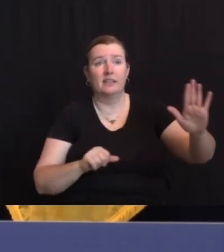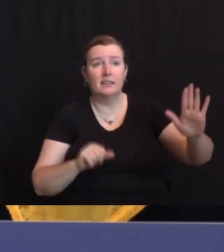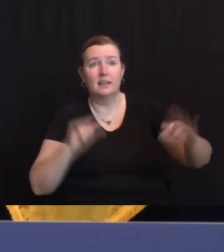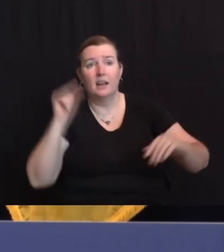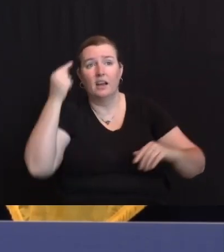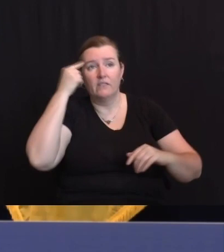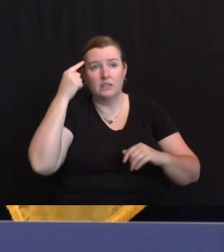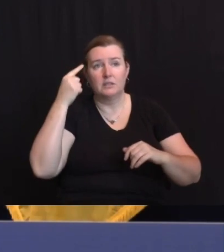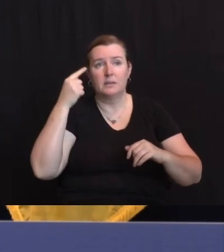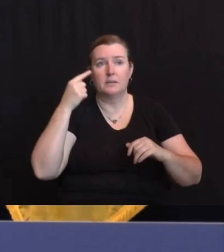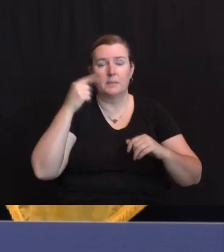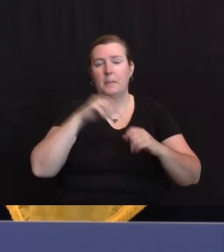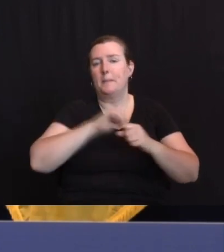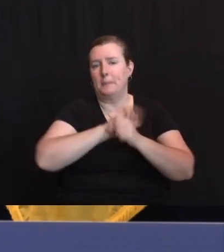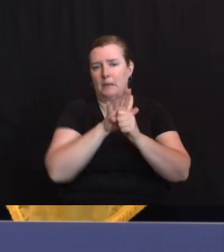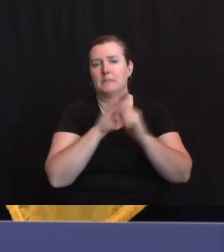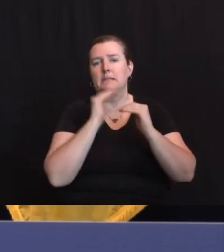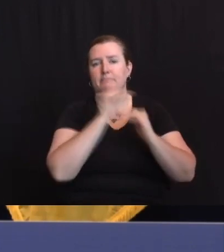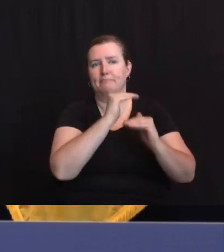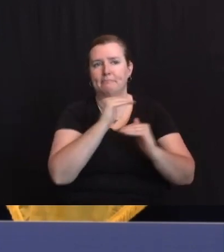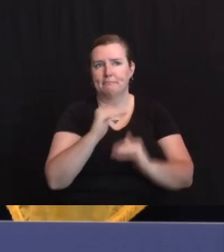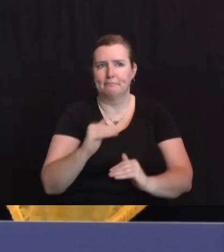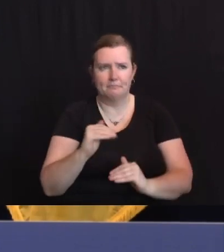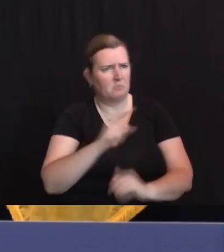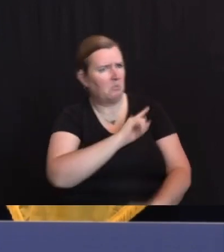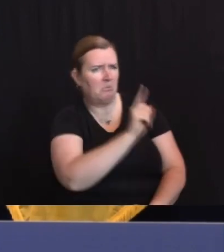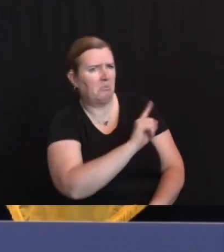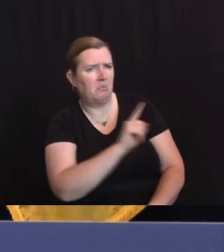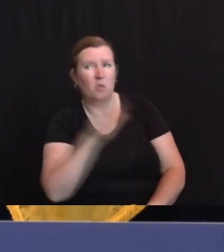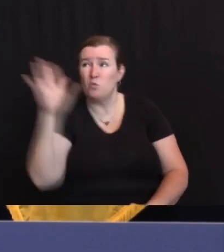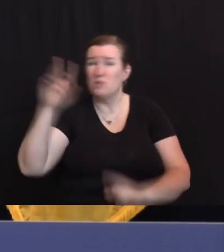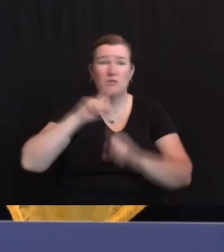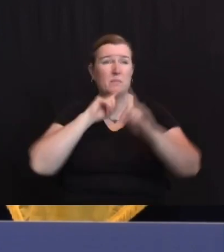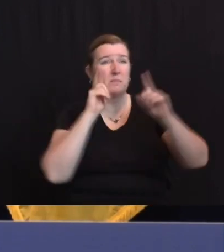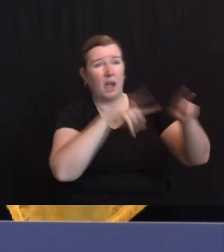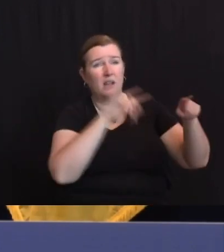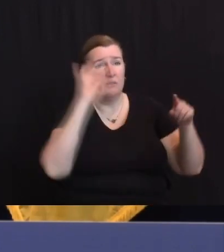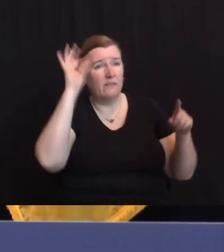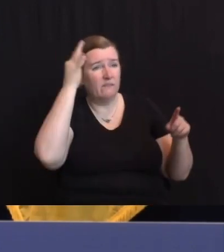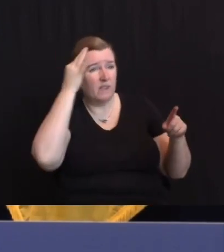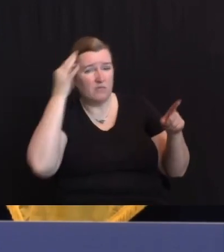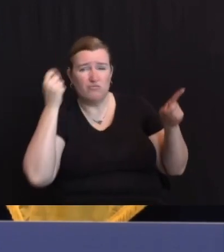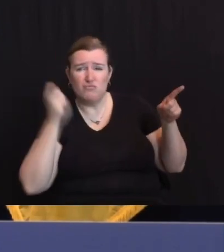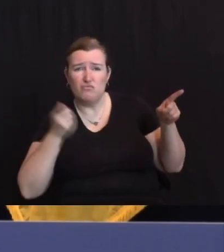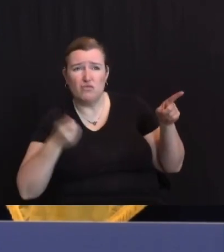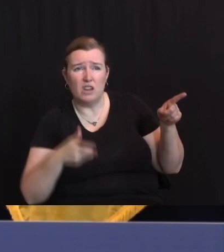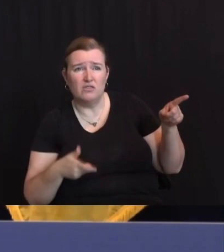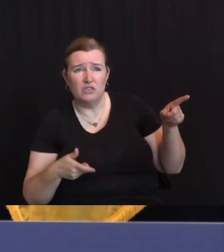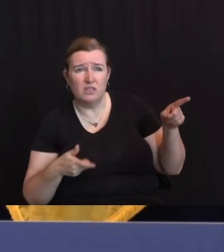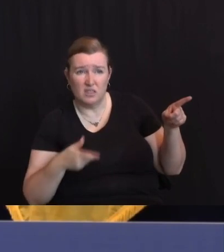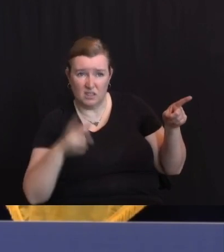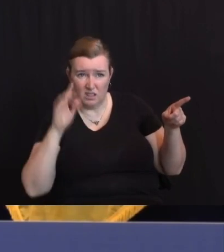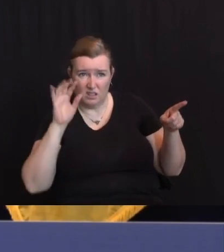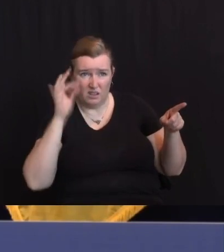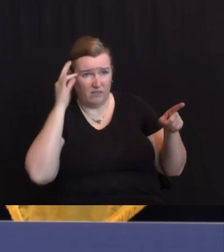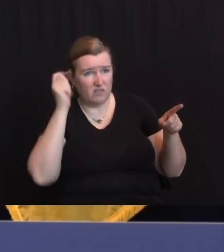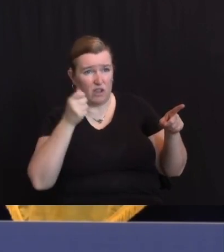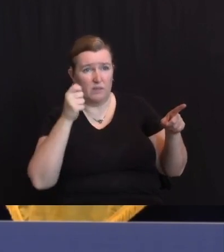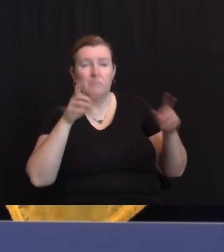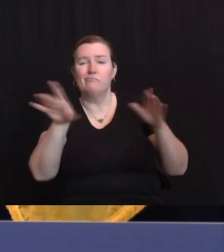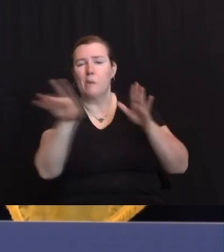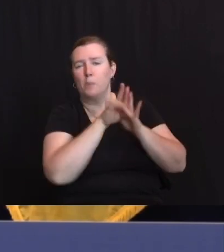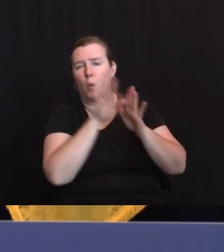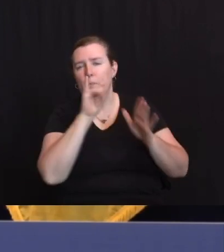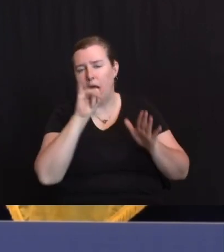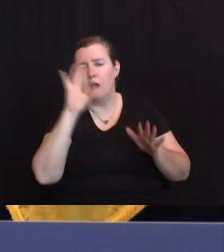restrictions. What is your reaction to the ruling by this federal judge, who I understand was appointed by the president? And is there